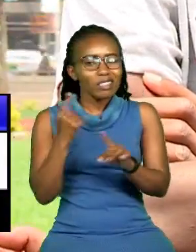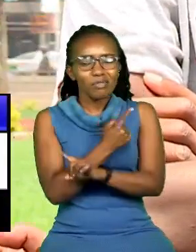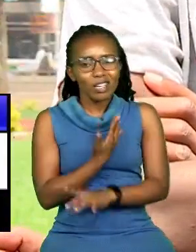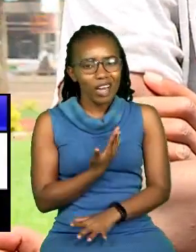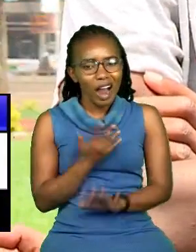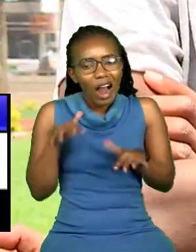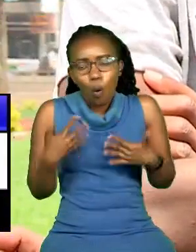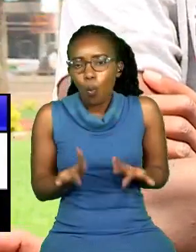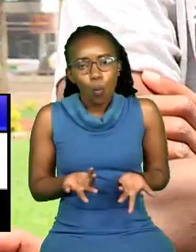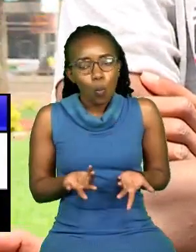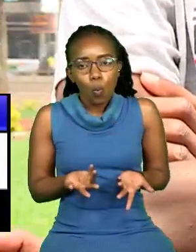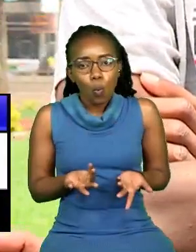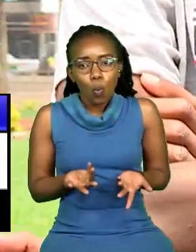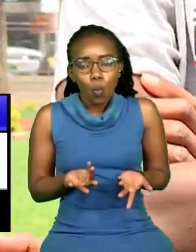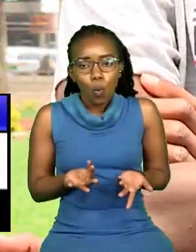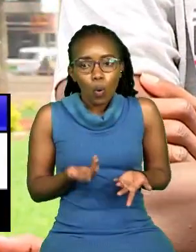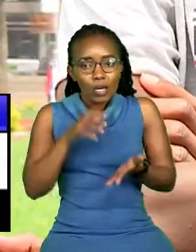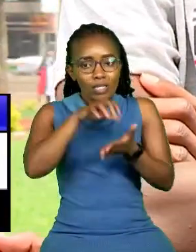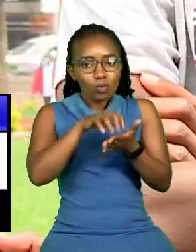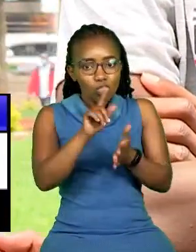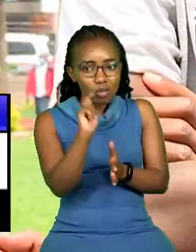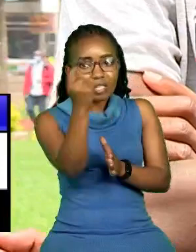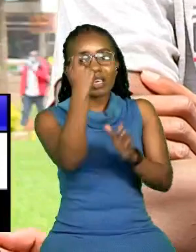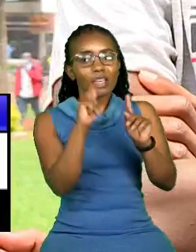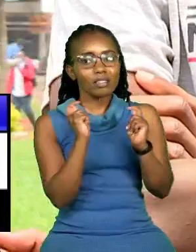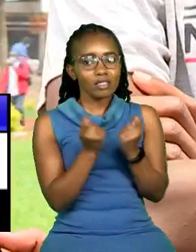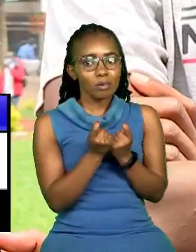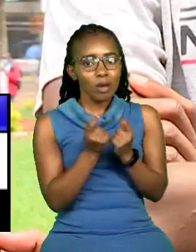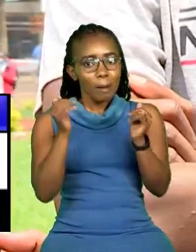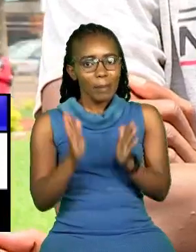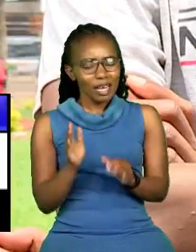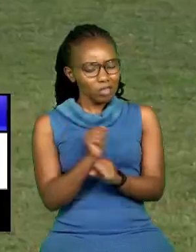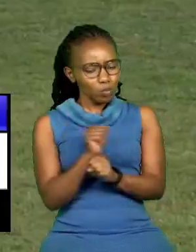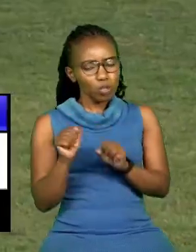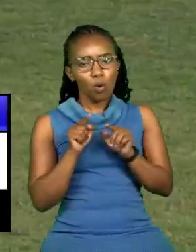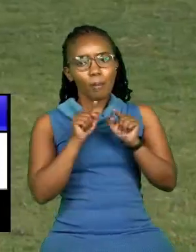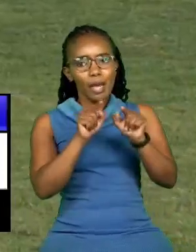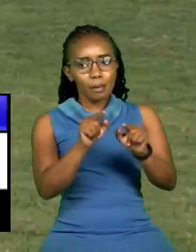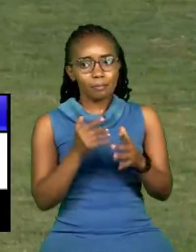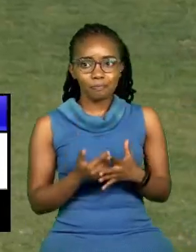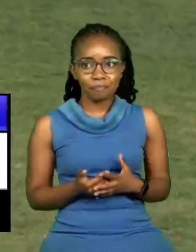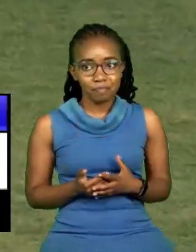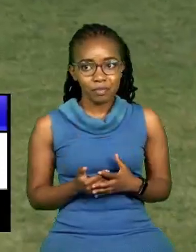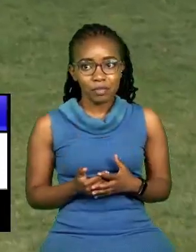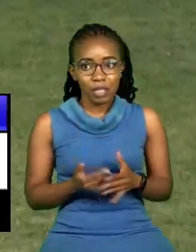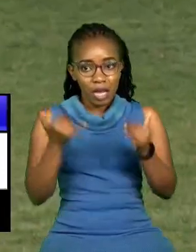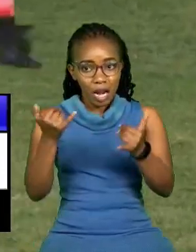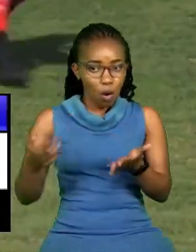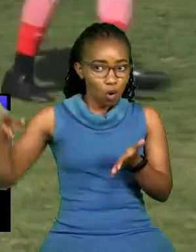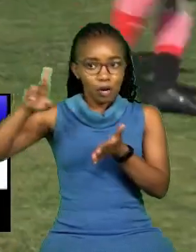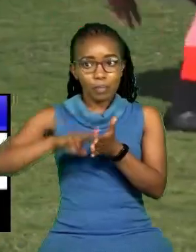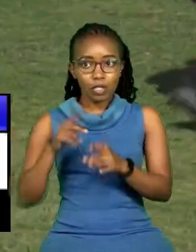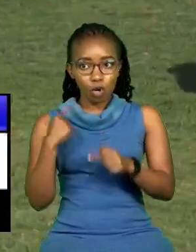results. Hii situation yote ya Harambee Stars wachezaji hatuwezi walaumu. However, the reverse match is scheduled on